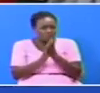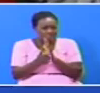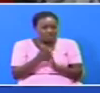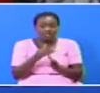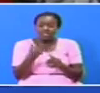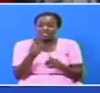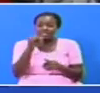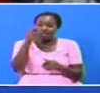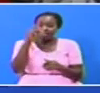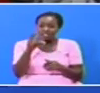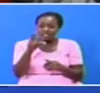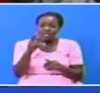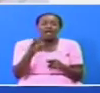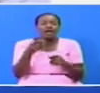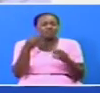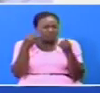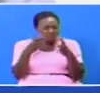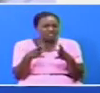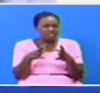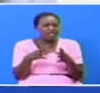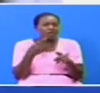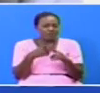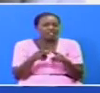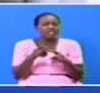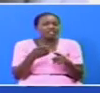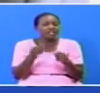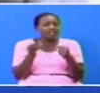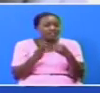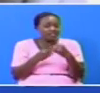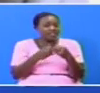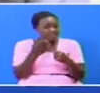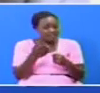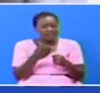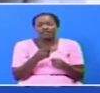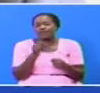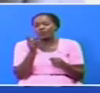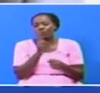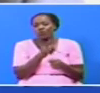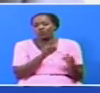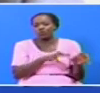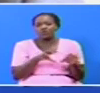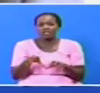Kisumu licha ya kutimiza umri unaohitajika. If you are cornered in any part